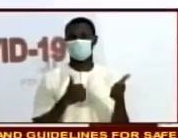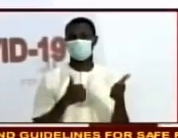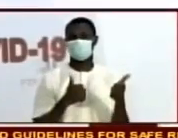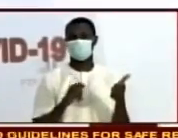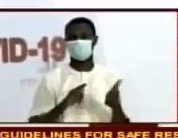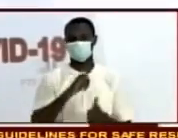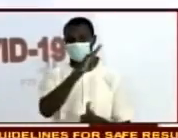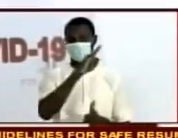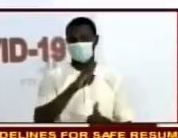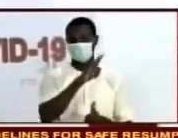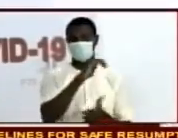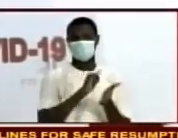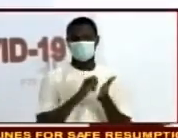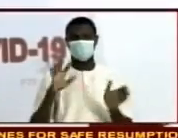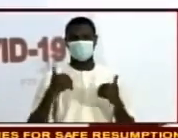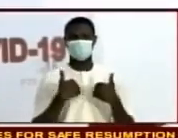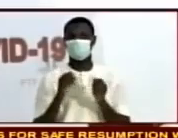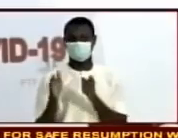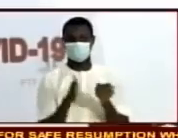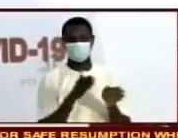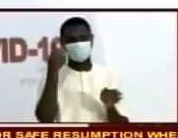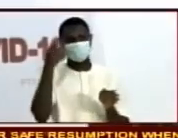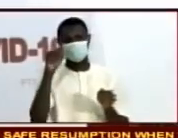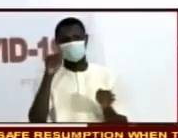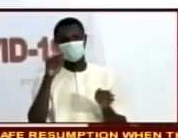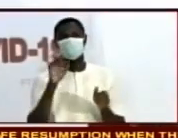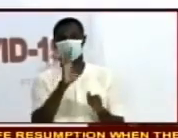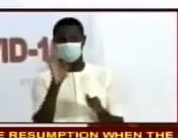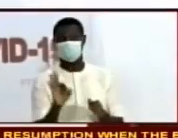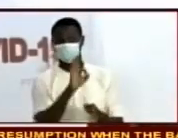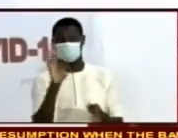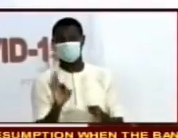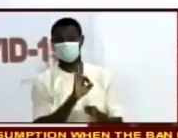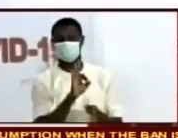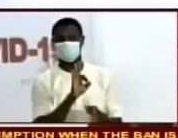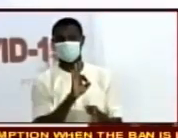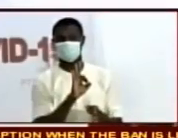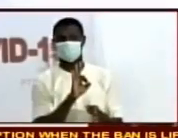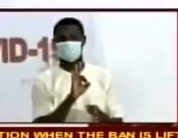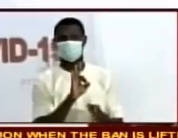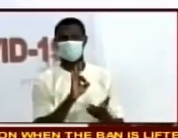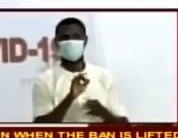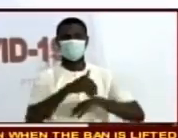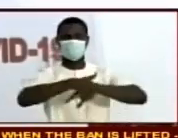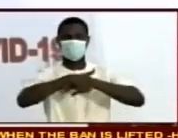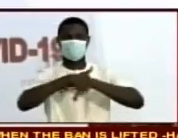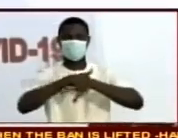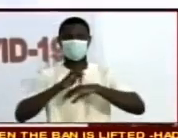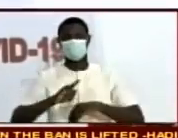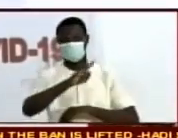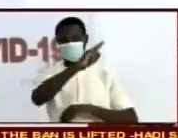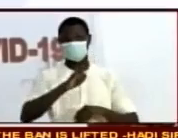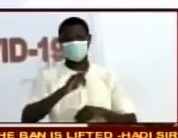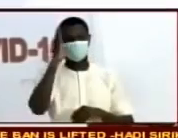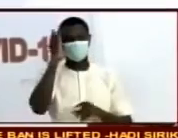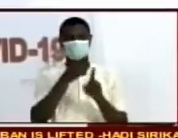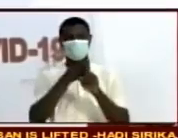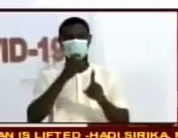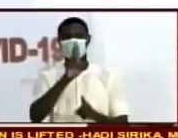flight that we had arranged for Friday. British Airways from the